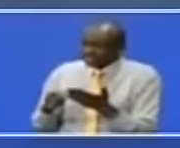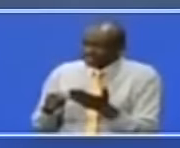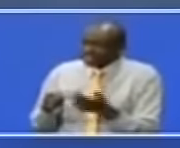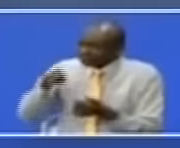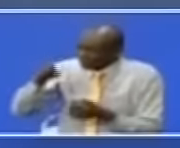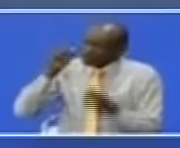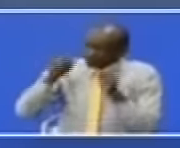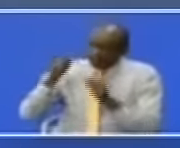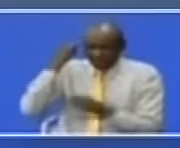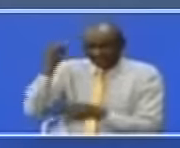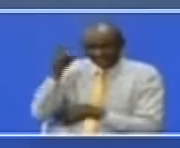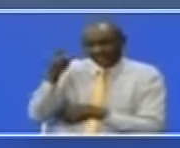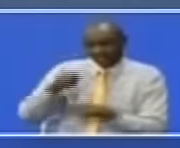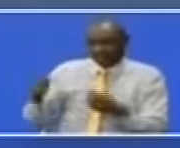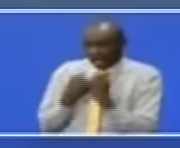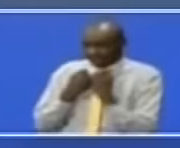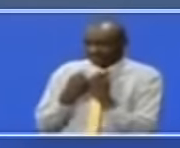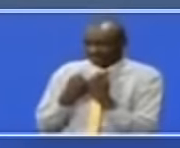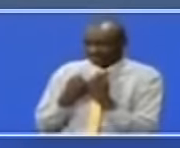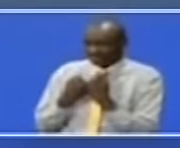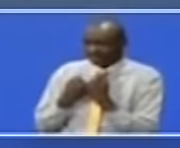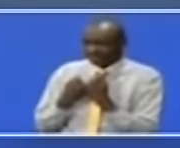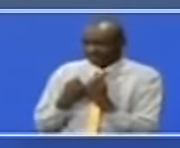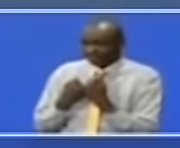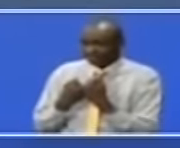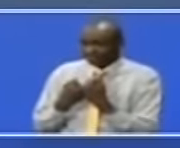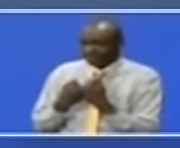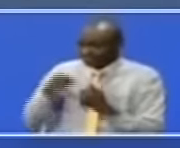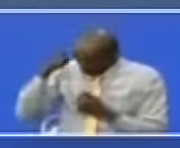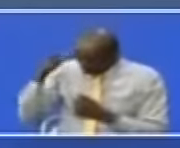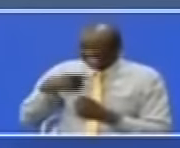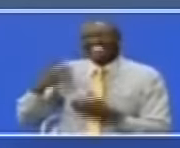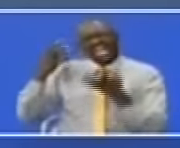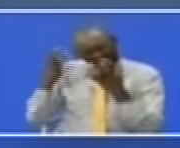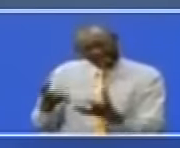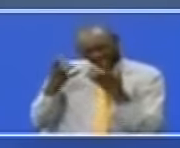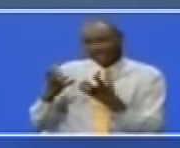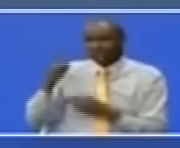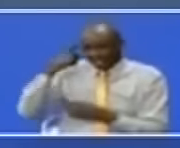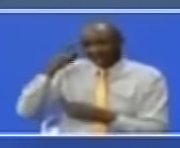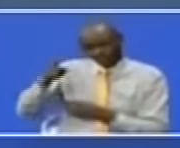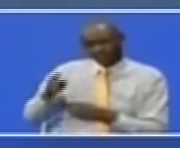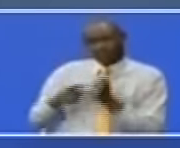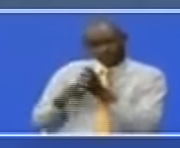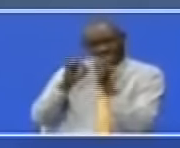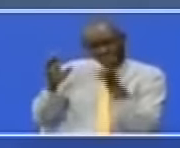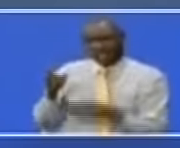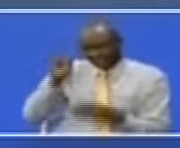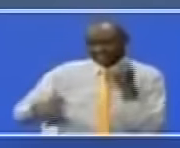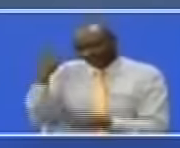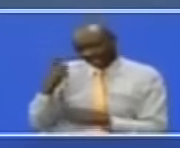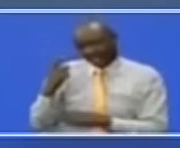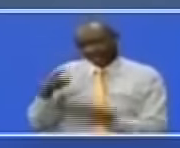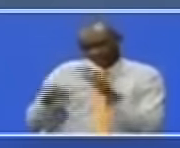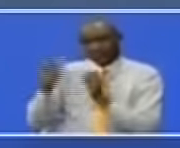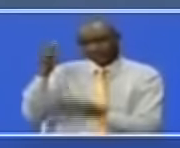imagine this would have been, you know, at the end of it, you know, it was a do or die situation. Is that really coming out for you? Yeah, it